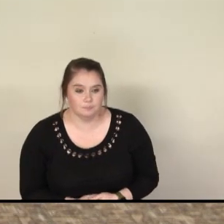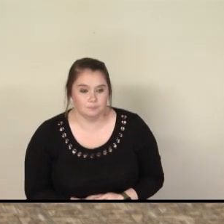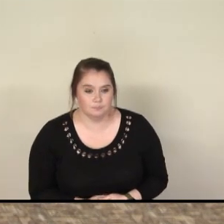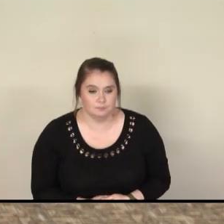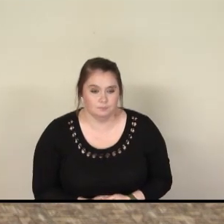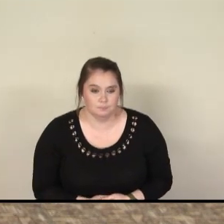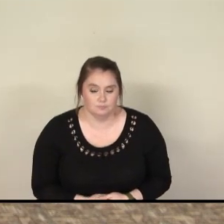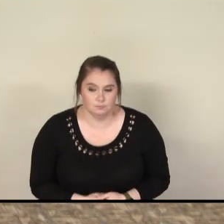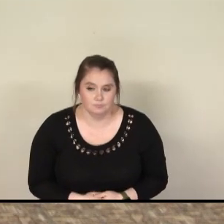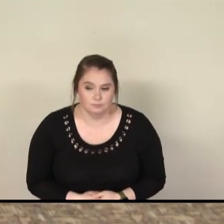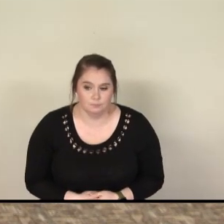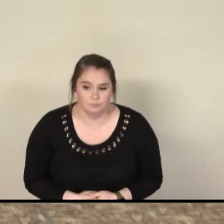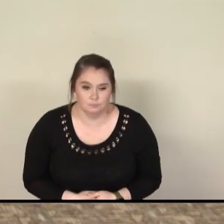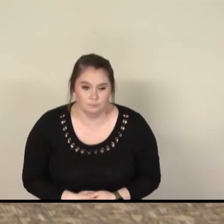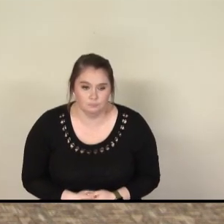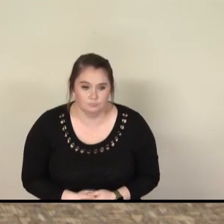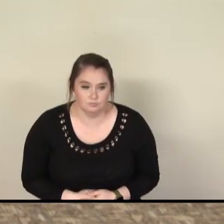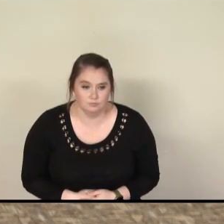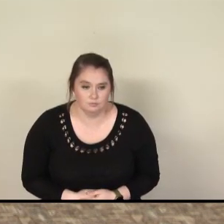Ms. Davis.